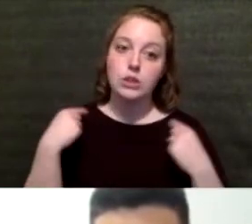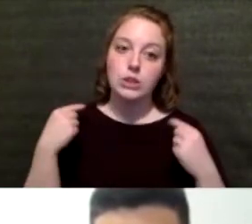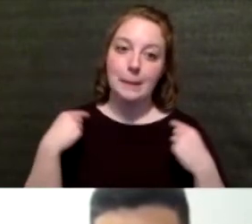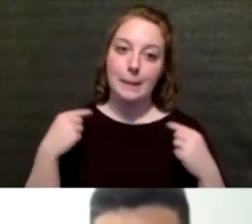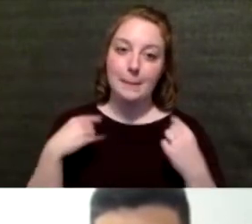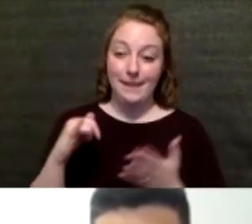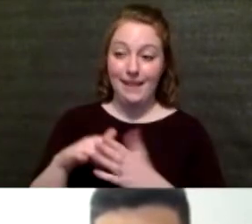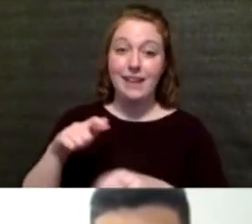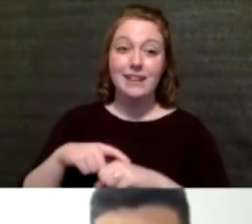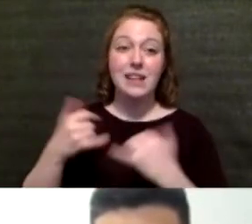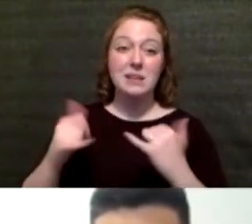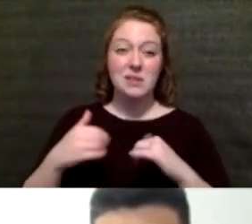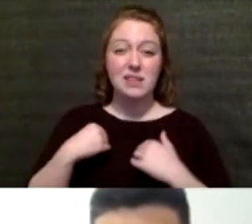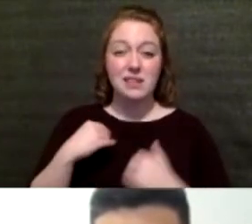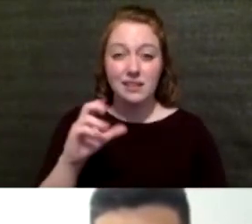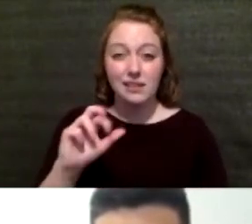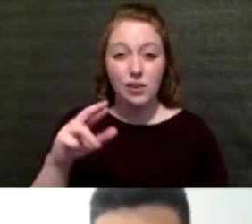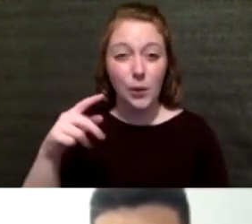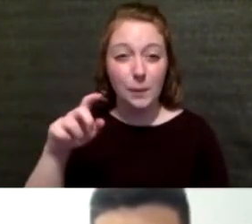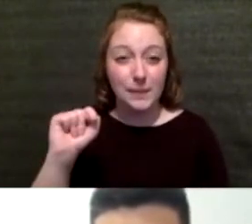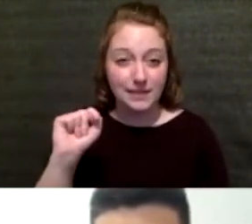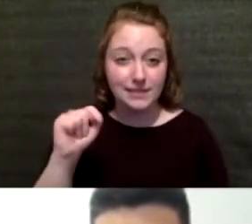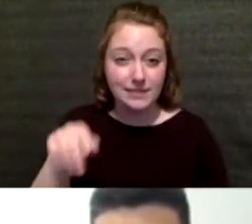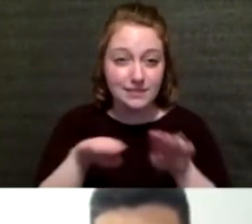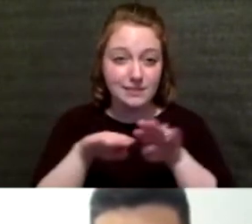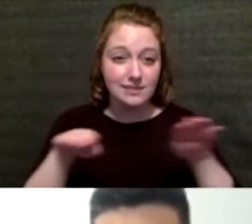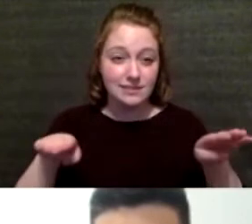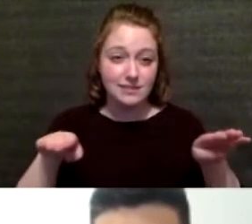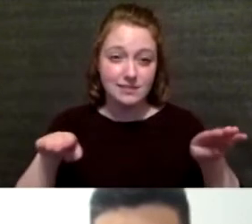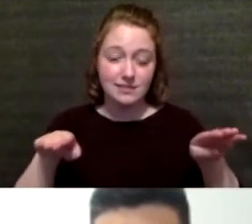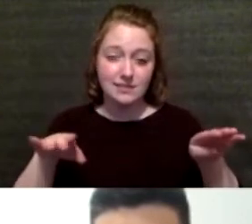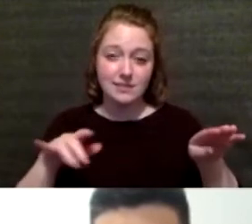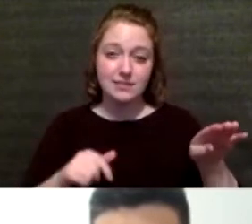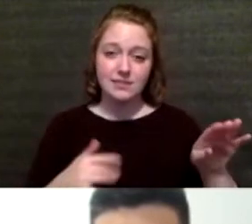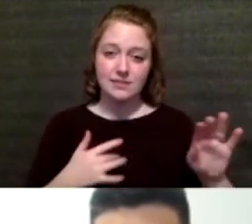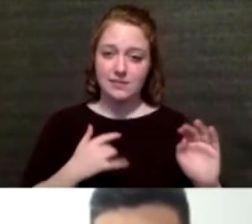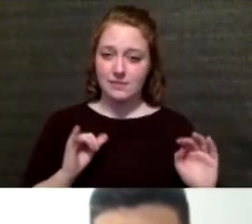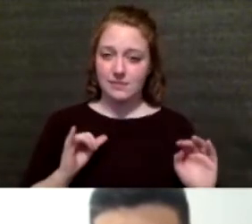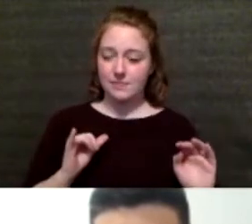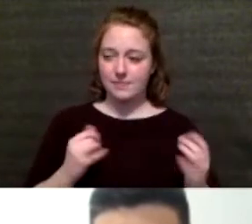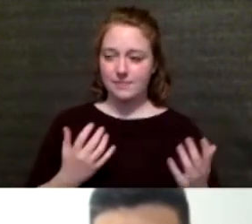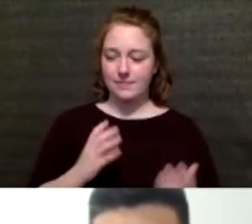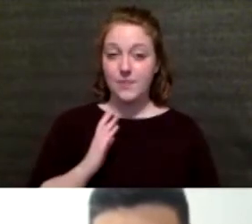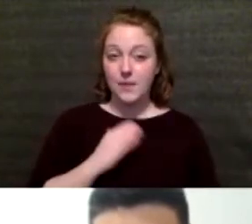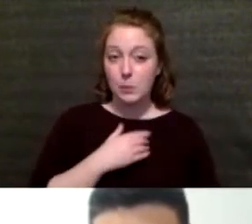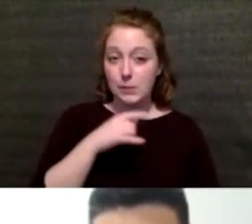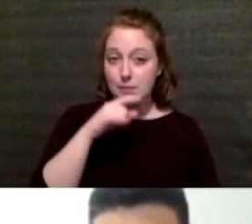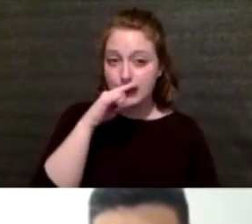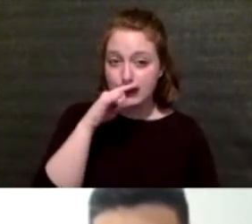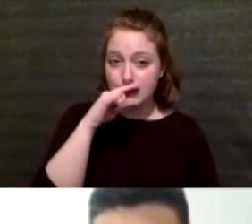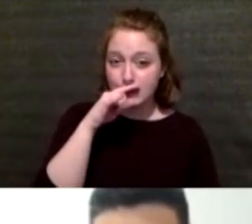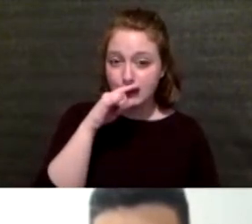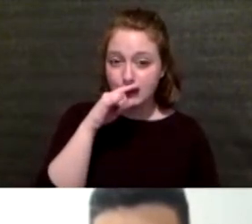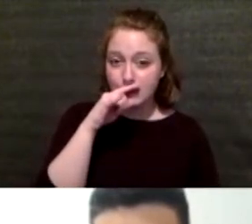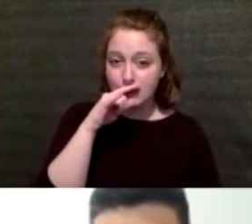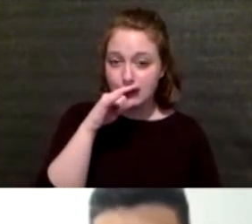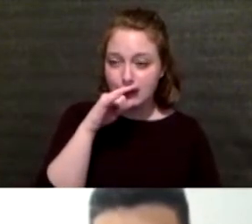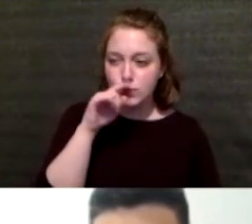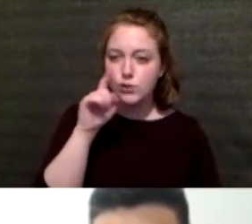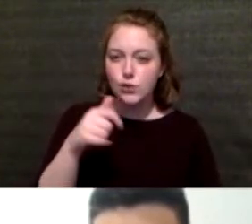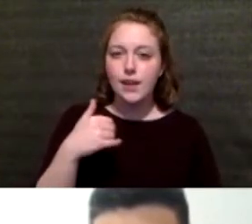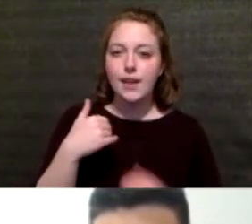carpet. And I just feel like our kids deserve a gym.